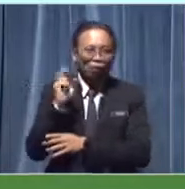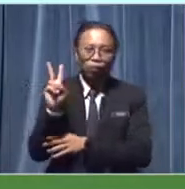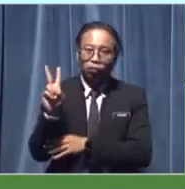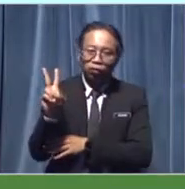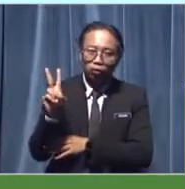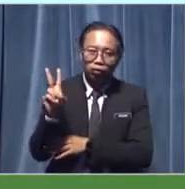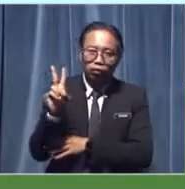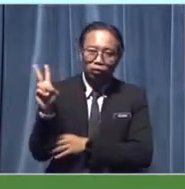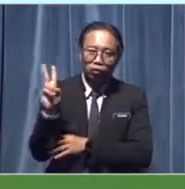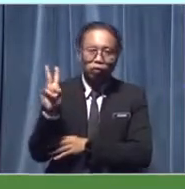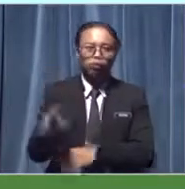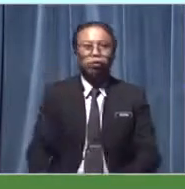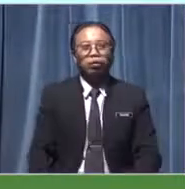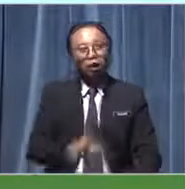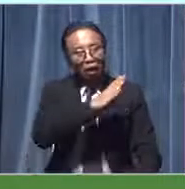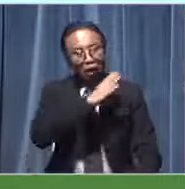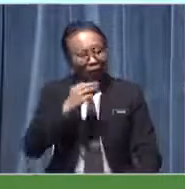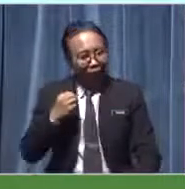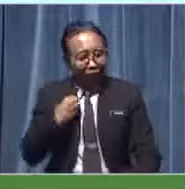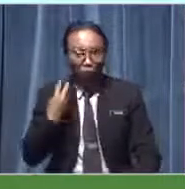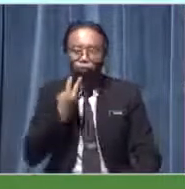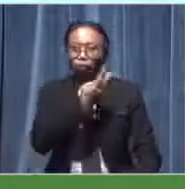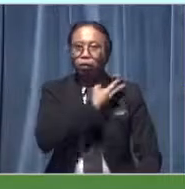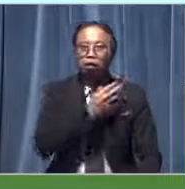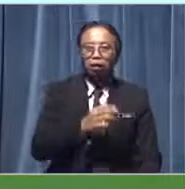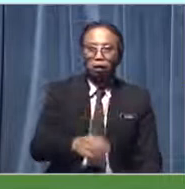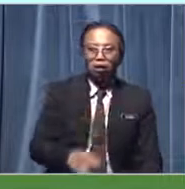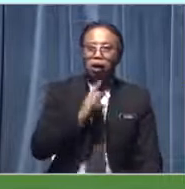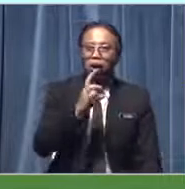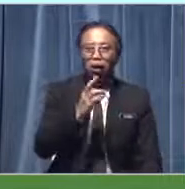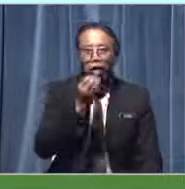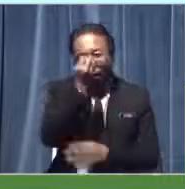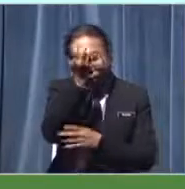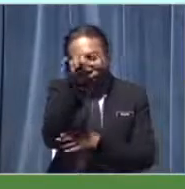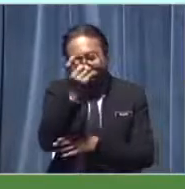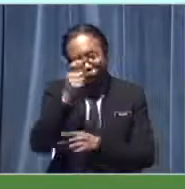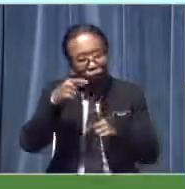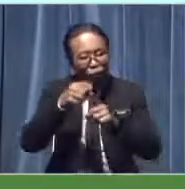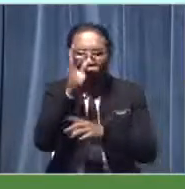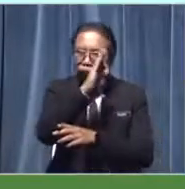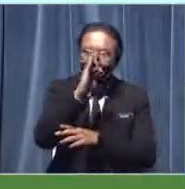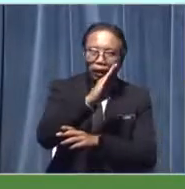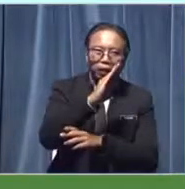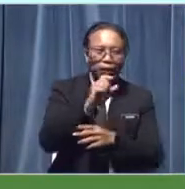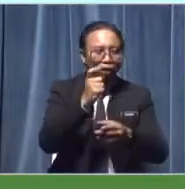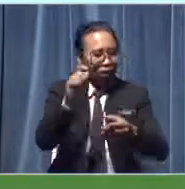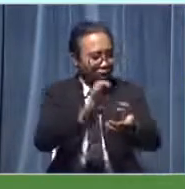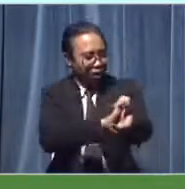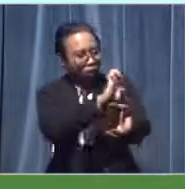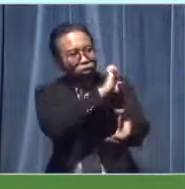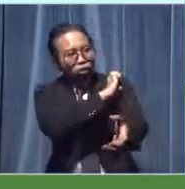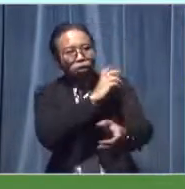V, and we are asked to find the energy stored in